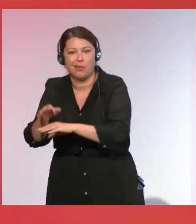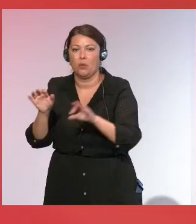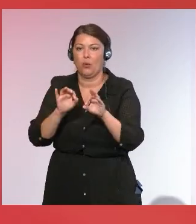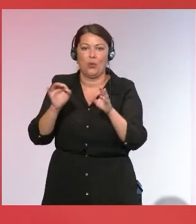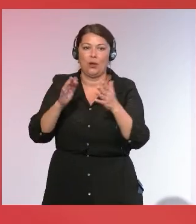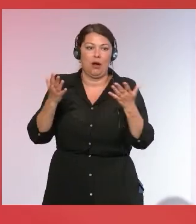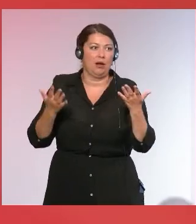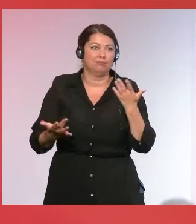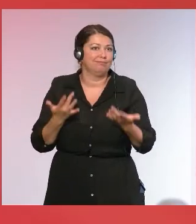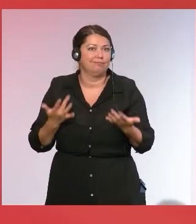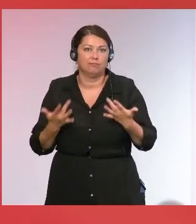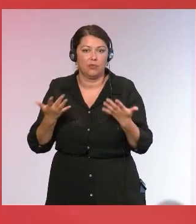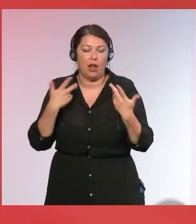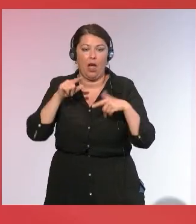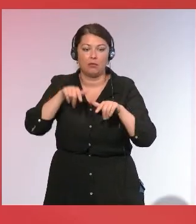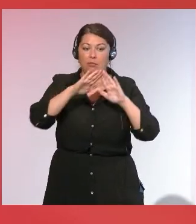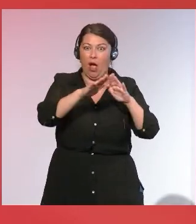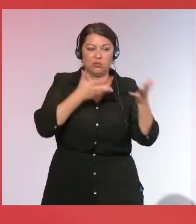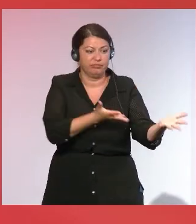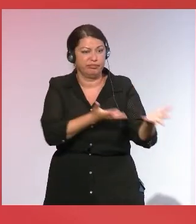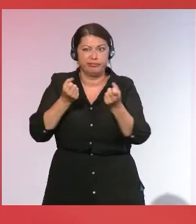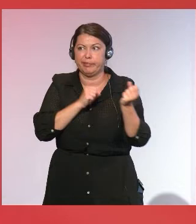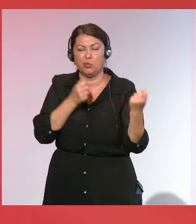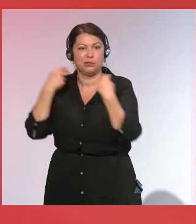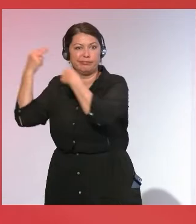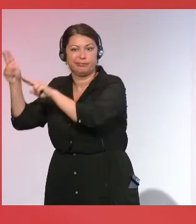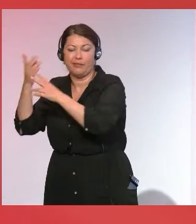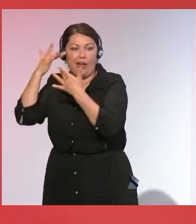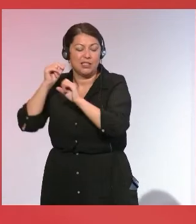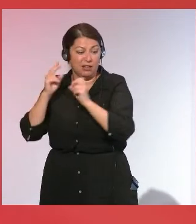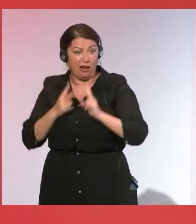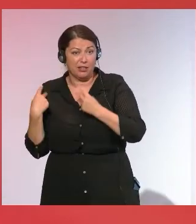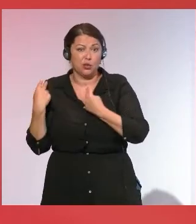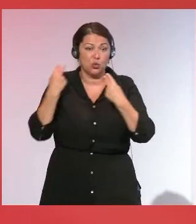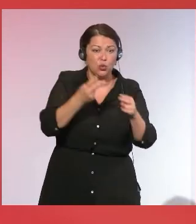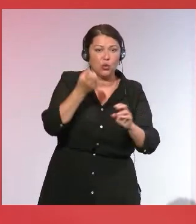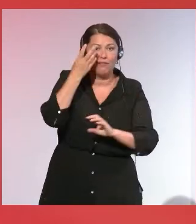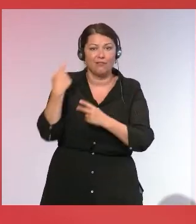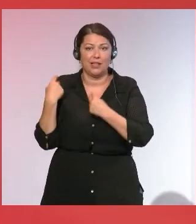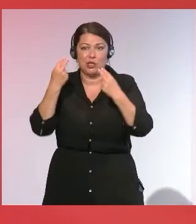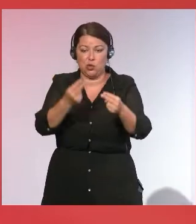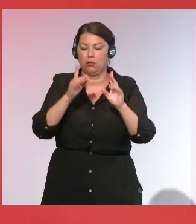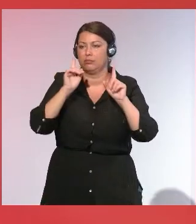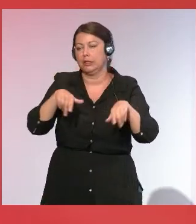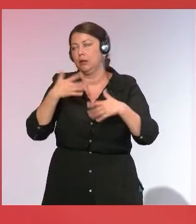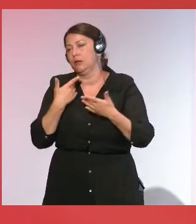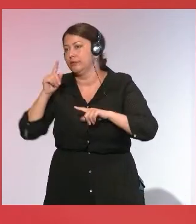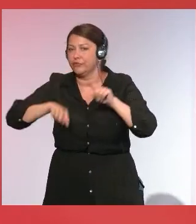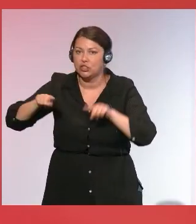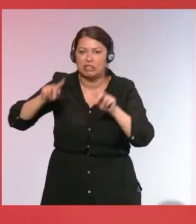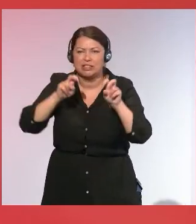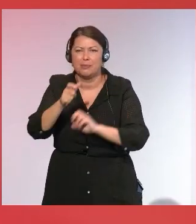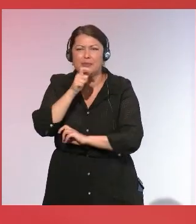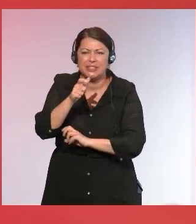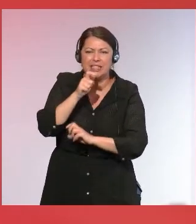don't know when you're coming home again, and then you have all the bureaucracy, the insurance, and this has a real impact on people's mental health.